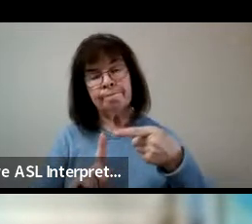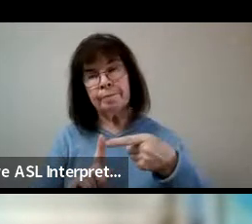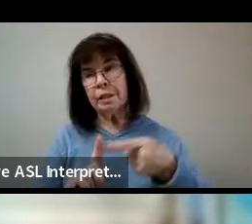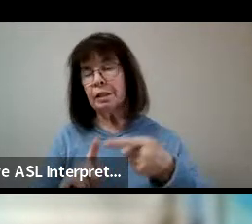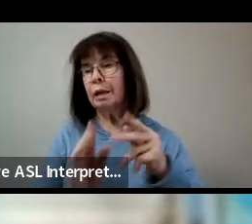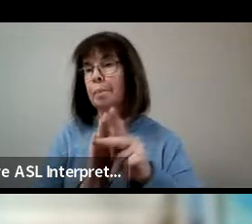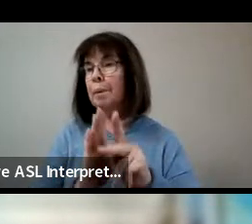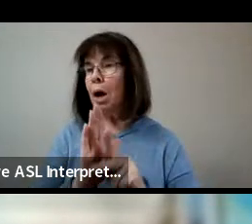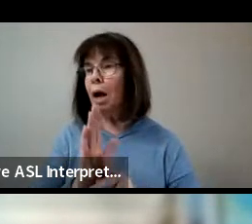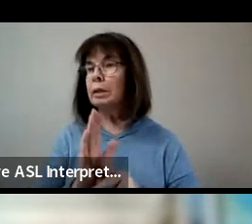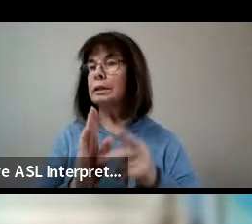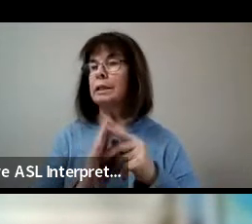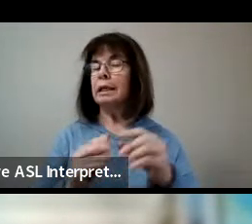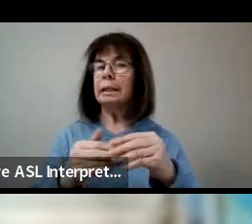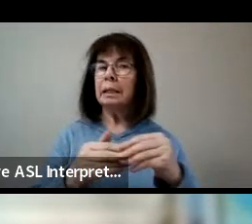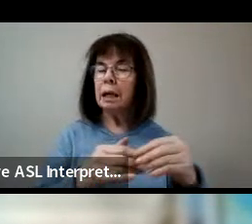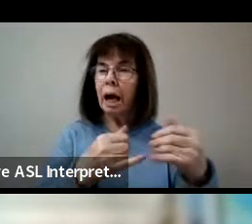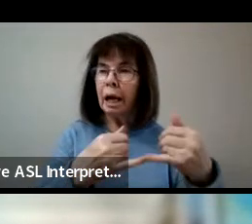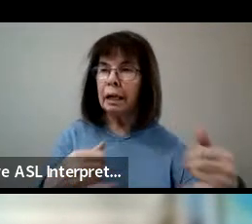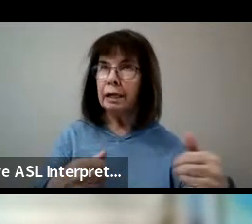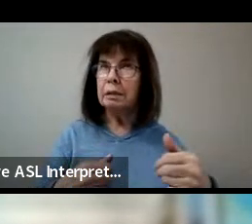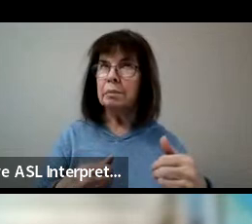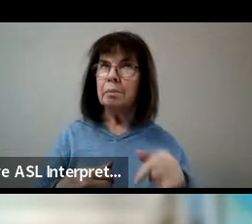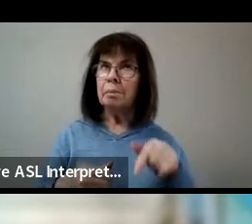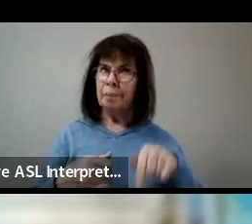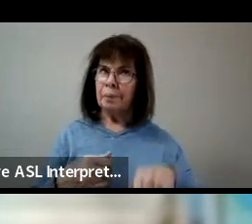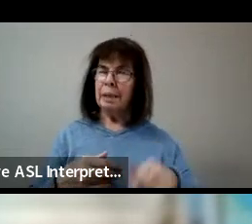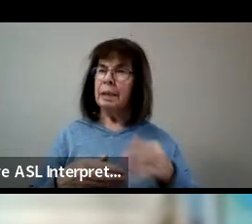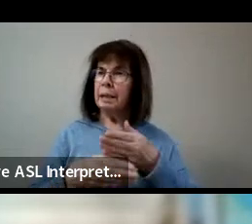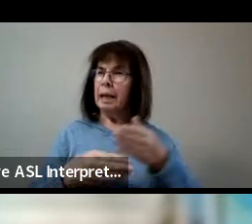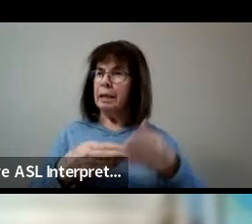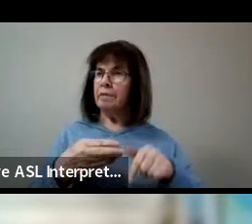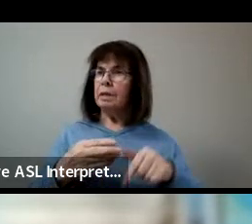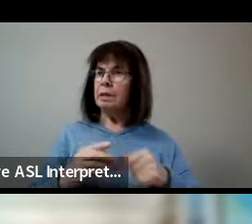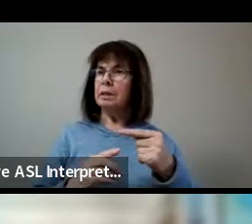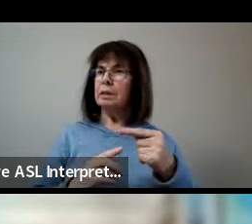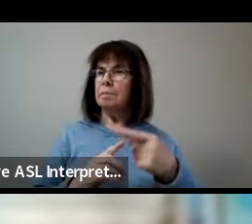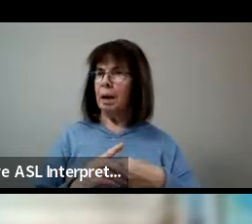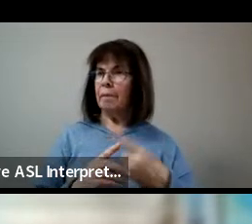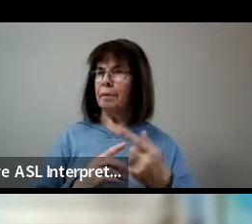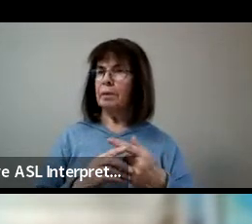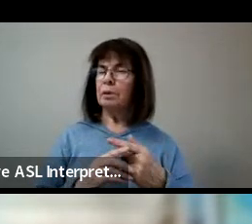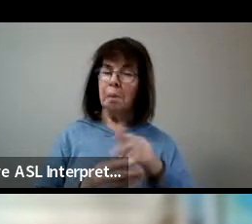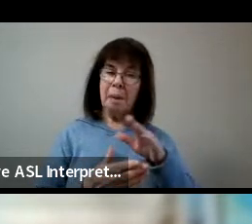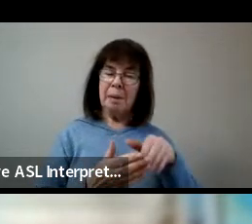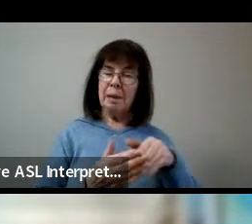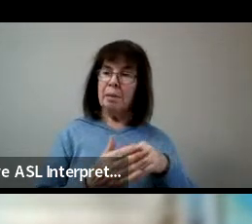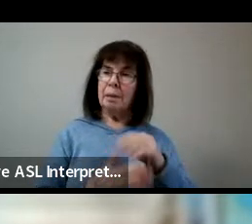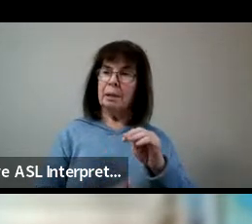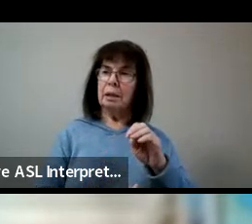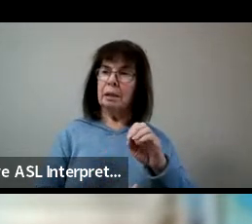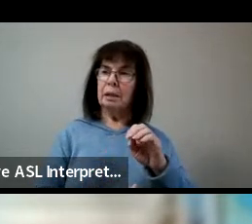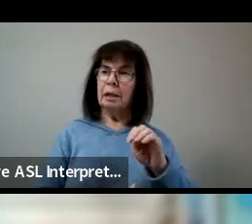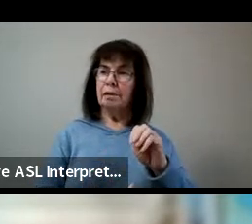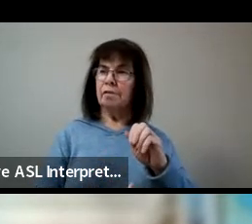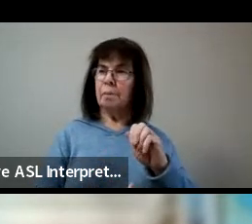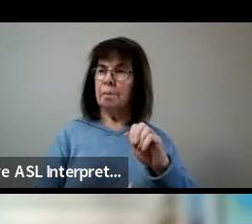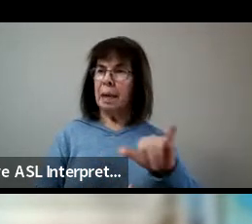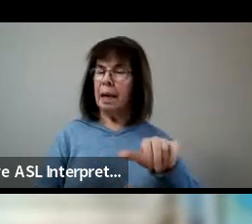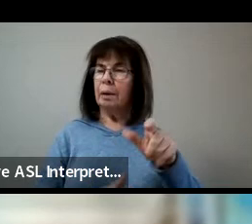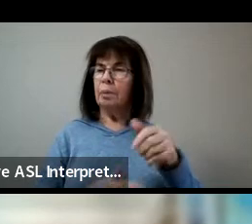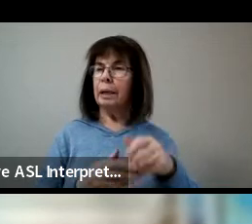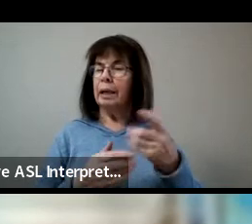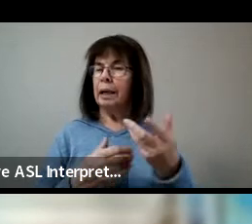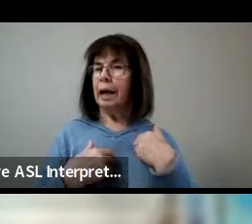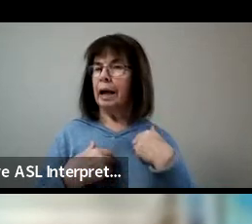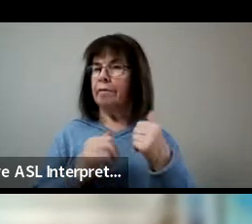guidelines to the Board of Supervisors at the end of this month, so that we can come back by mid-May with contract amendments and get the money out as quickly